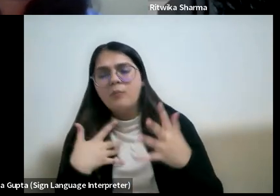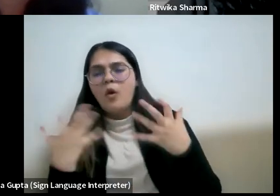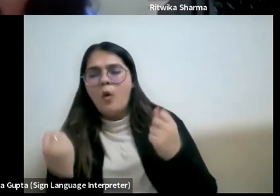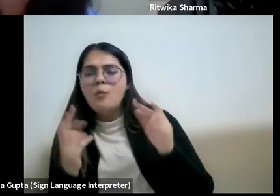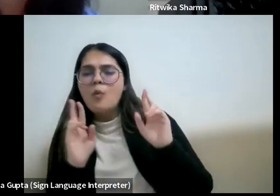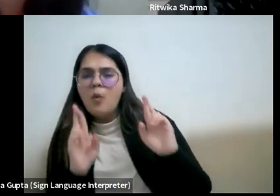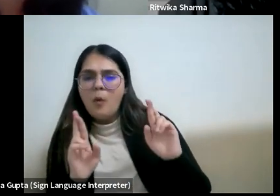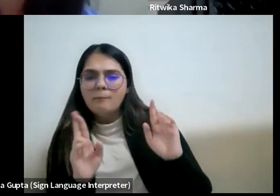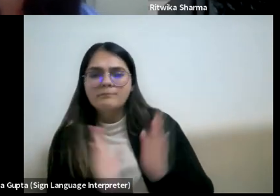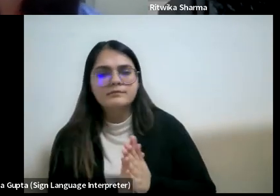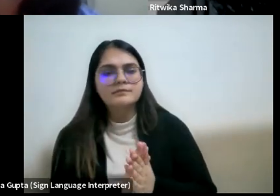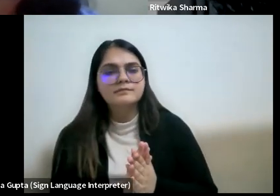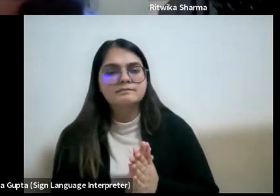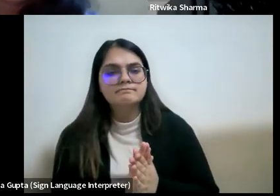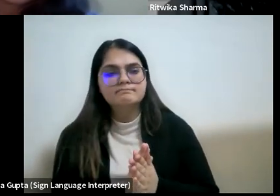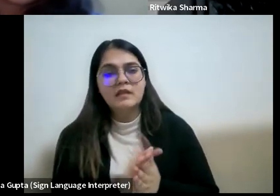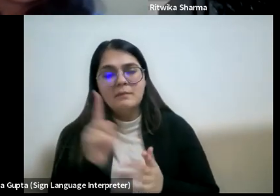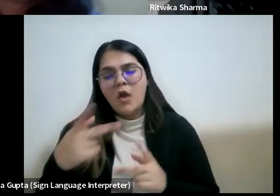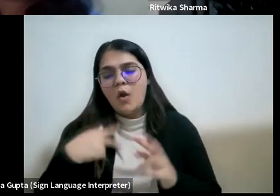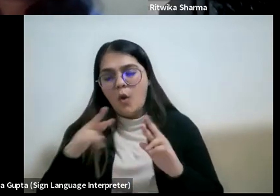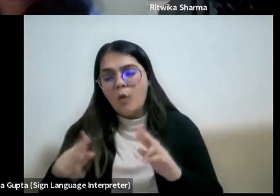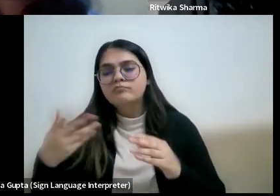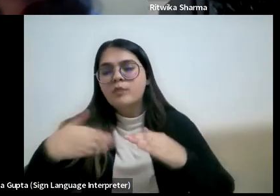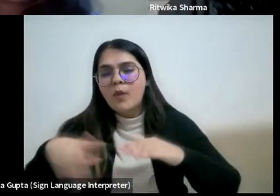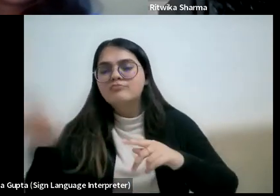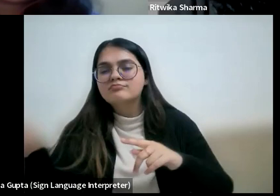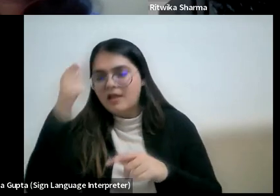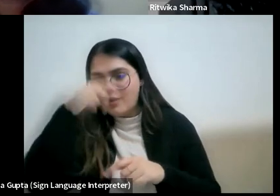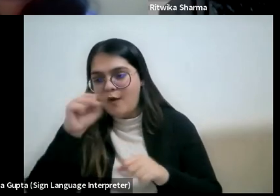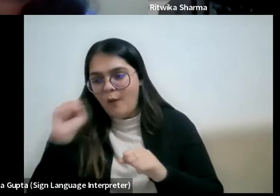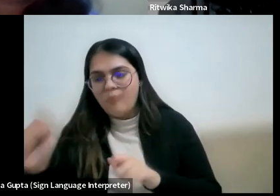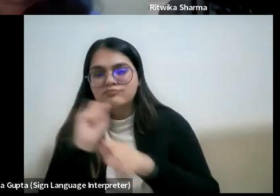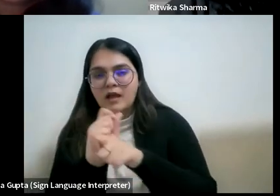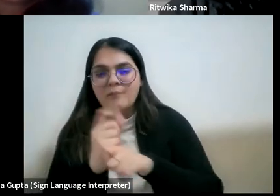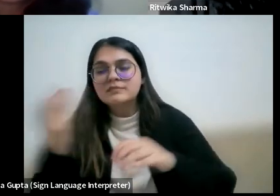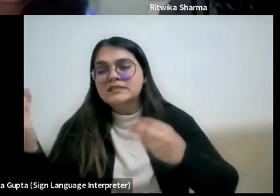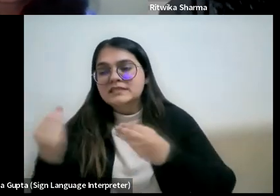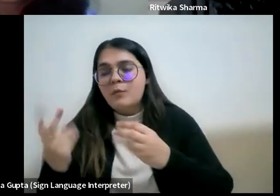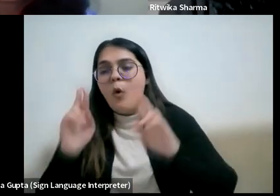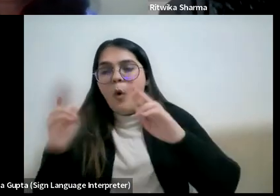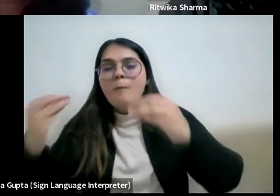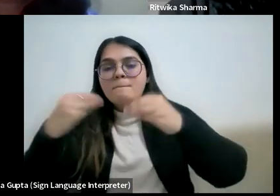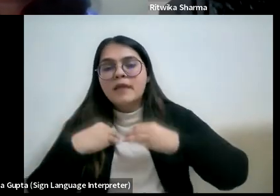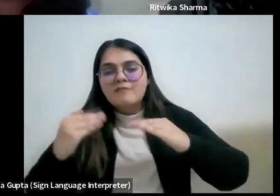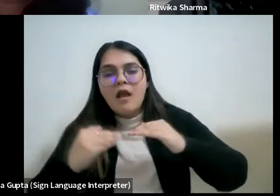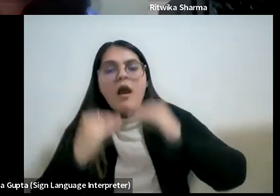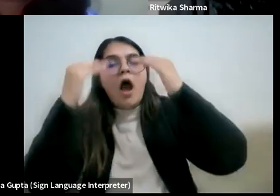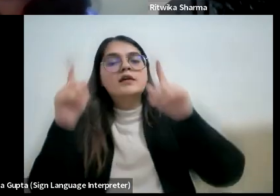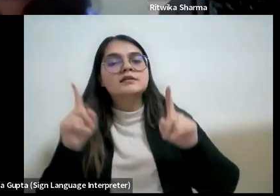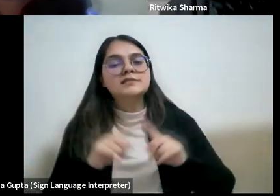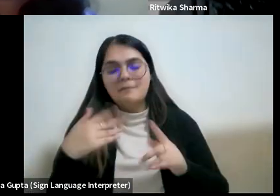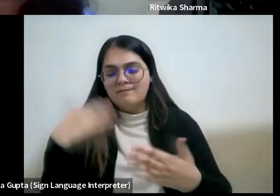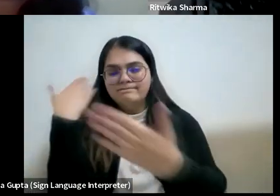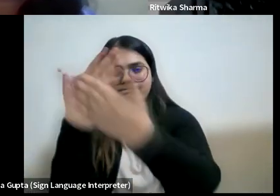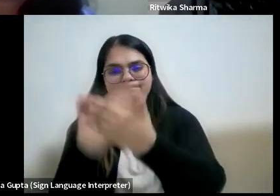that, it is perhaps the judiciary that will still step up and do something about all those petitions. The petitions